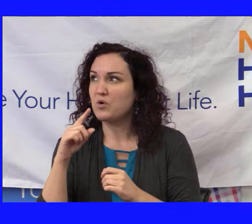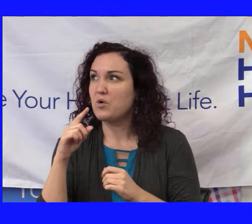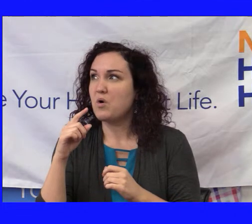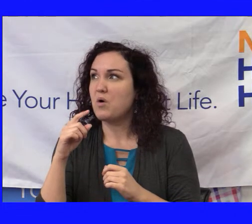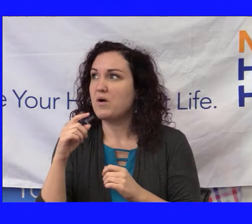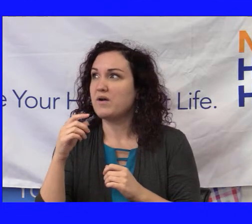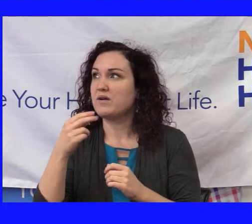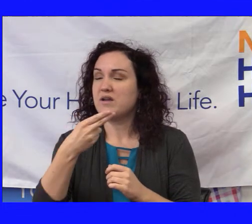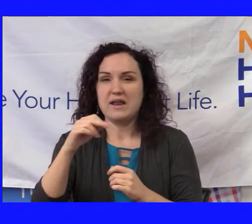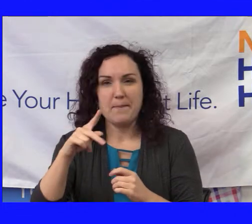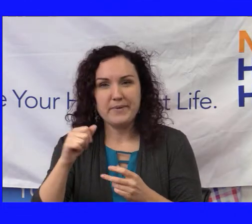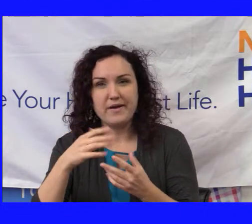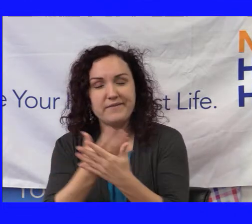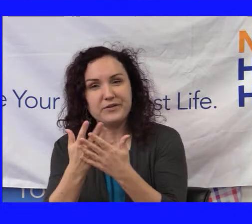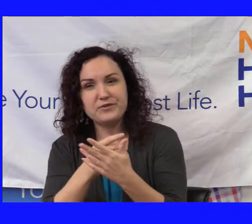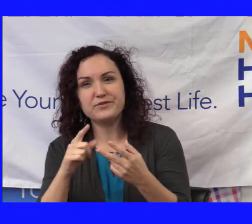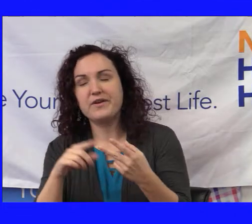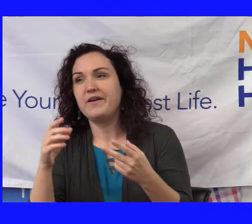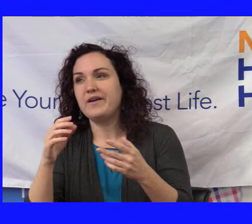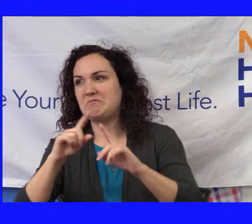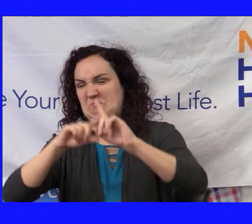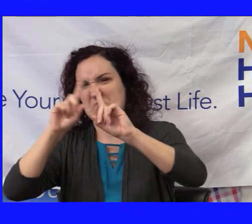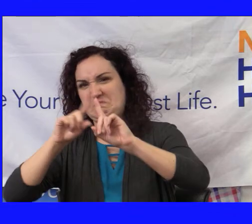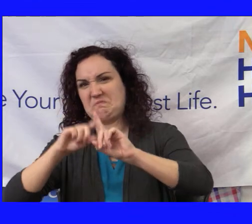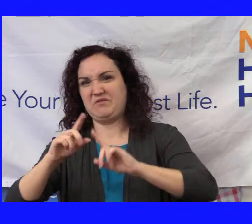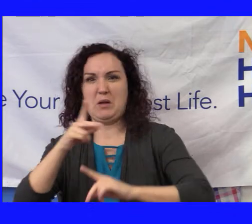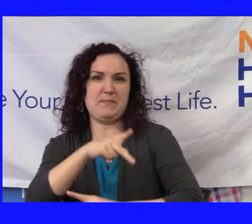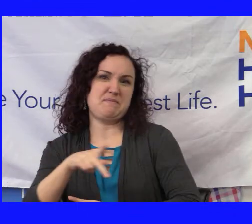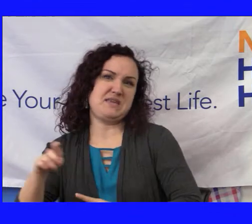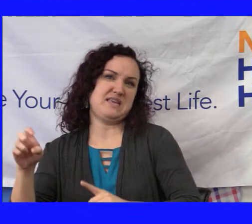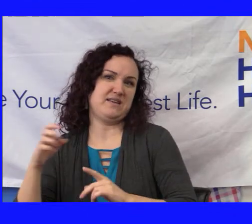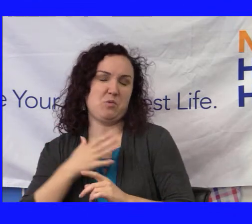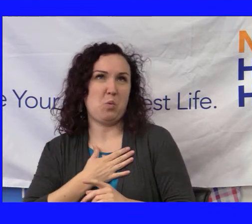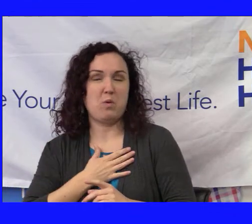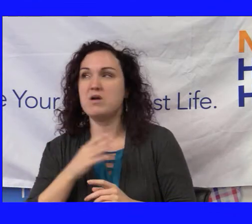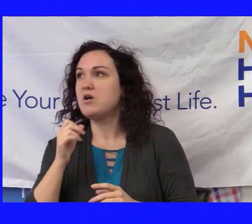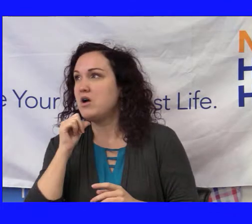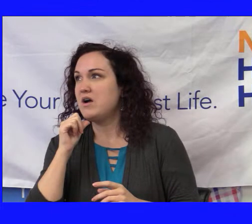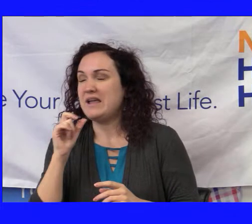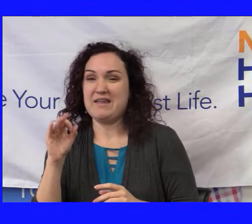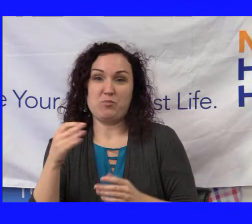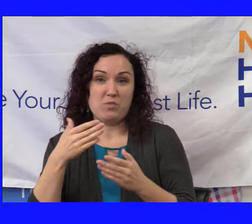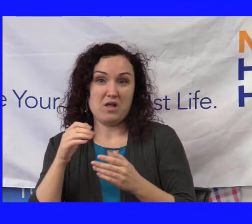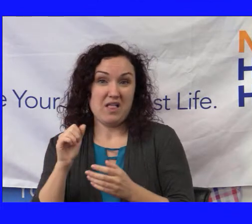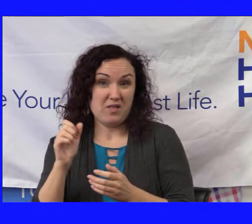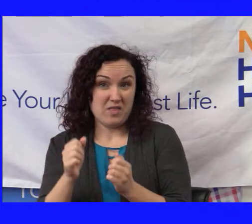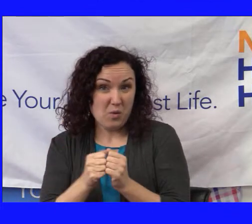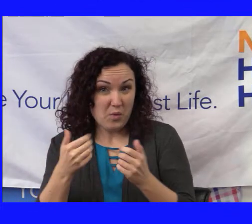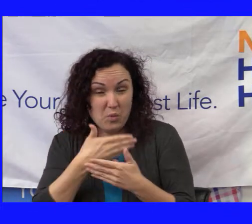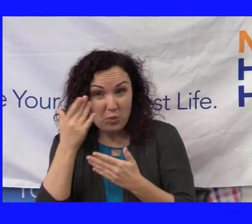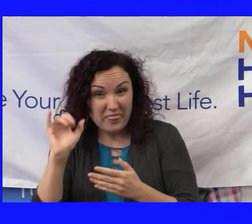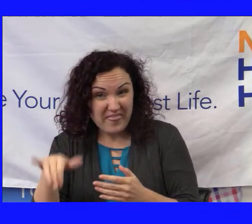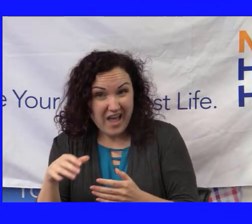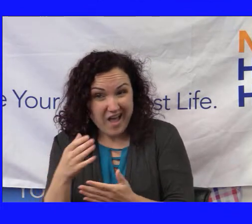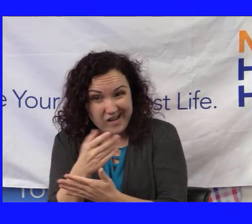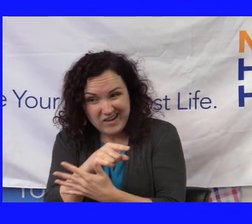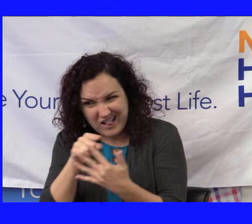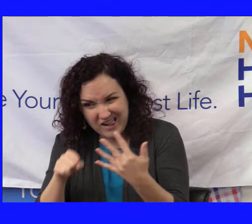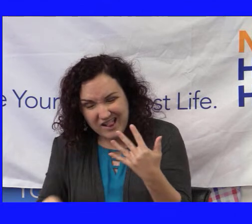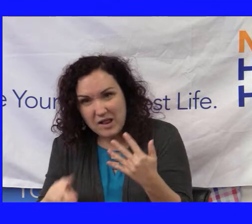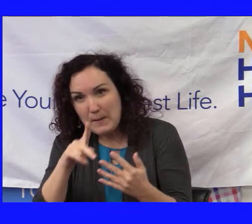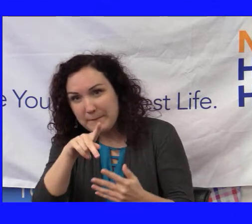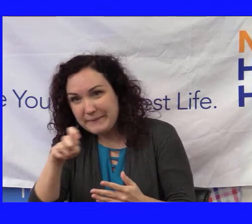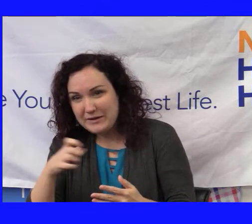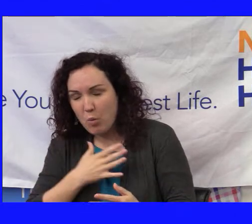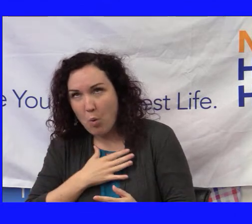devices and HEPA filters and extraoral suction and extraordinary. We would not be functional without that. So that investment really